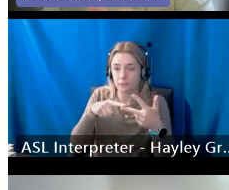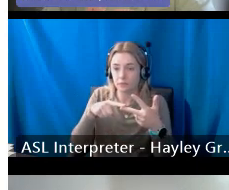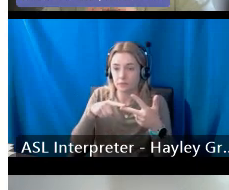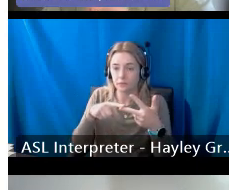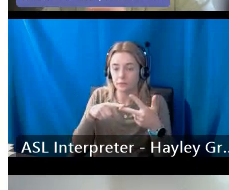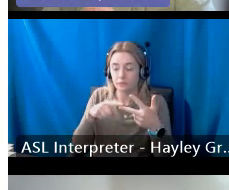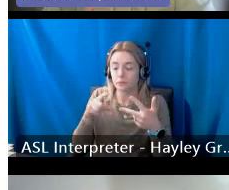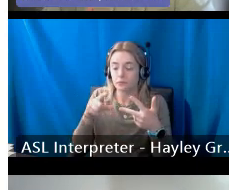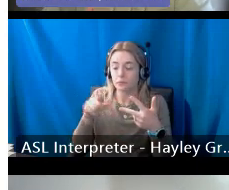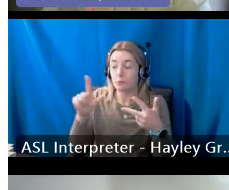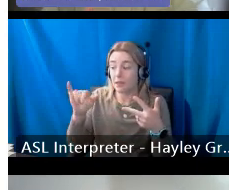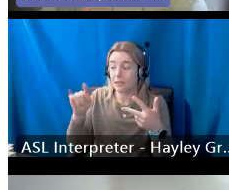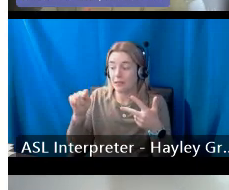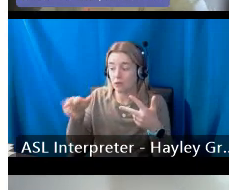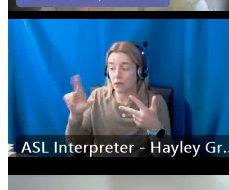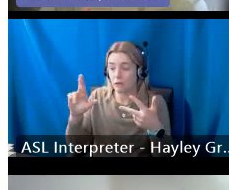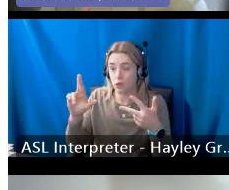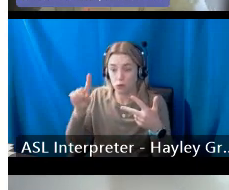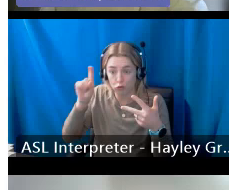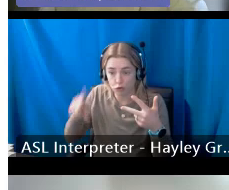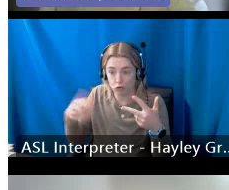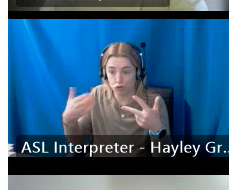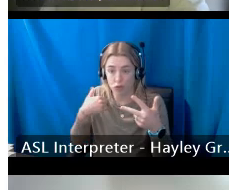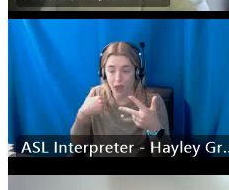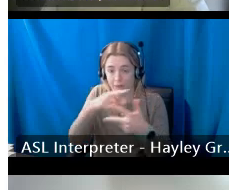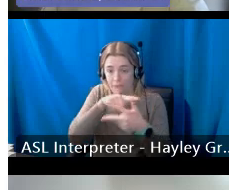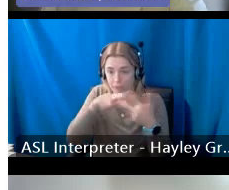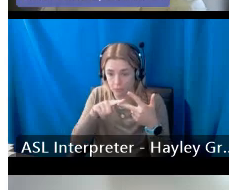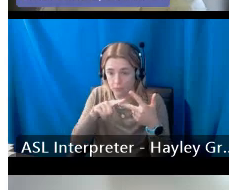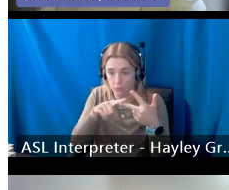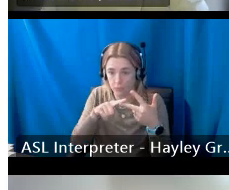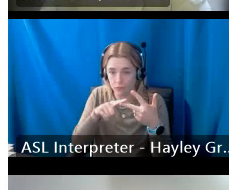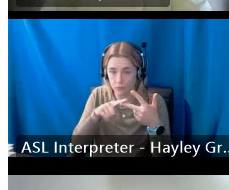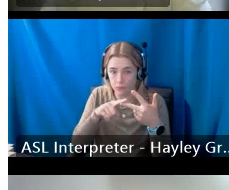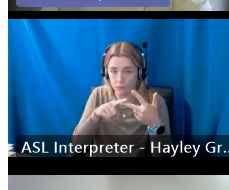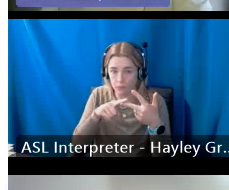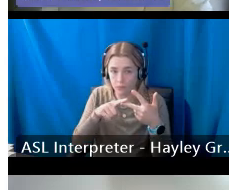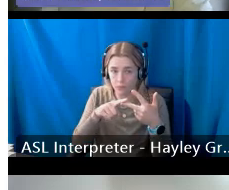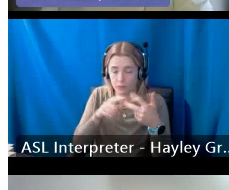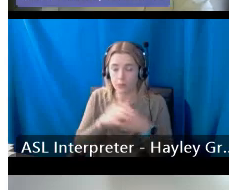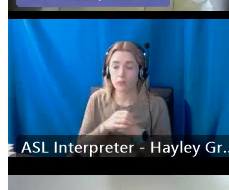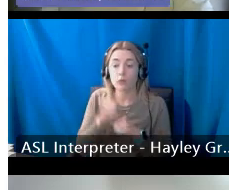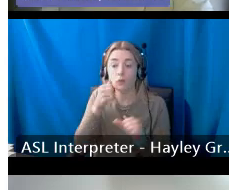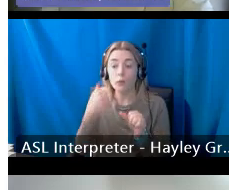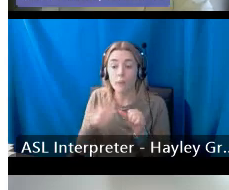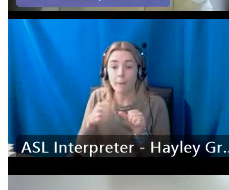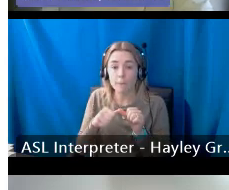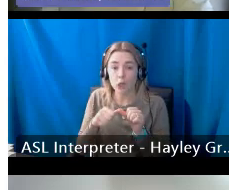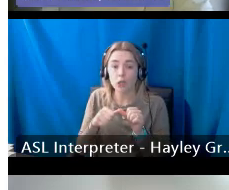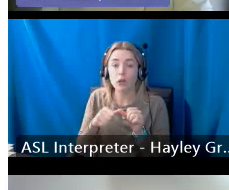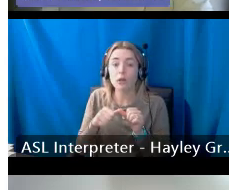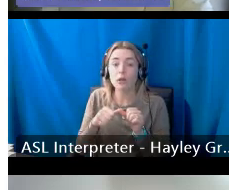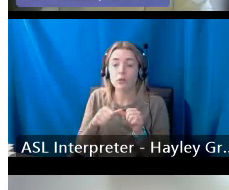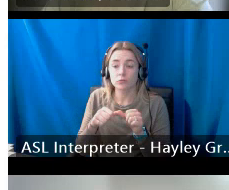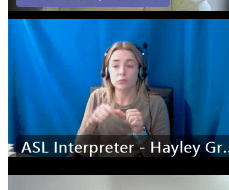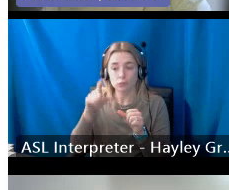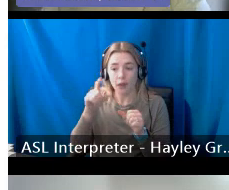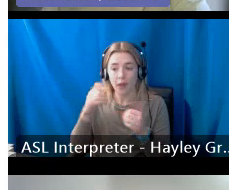again, going back to the beginning. Oops. a survey of scholarly